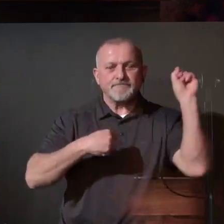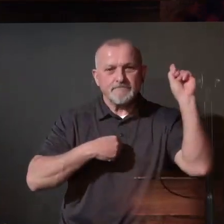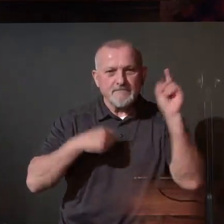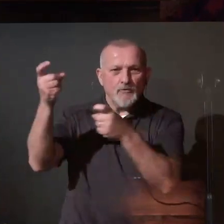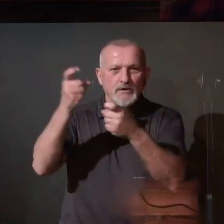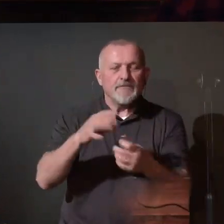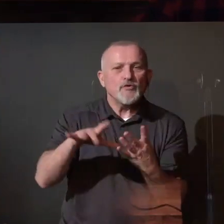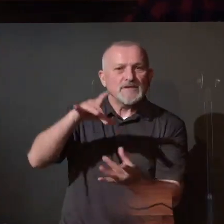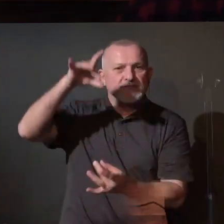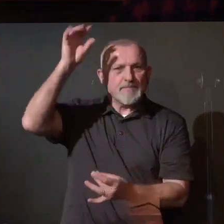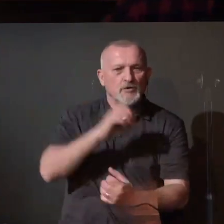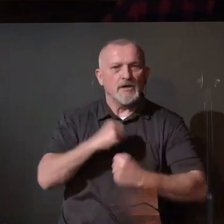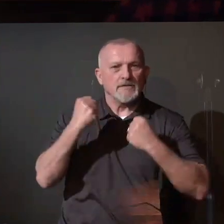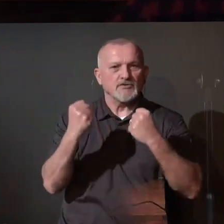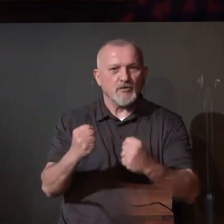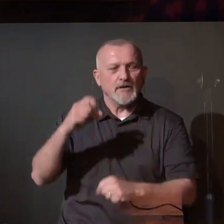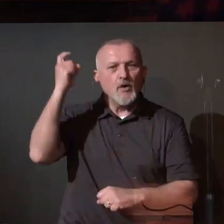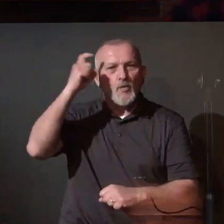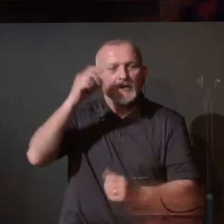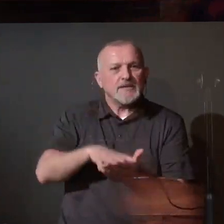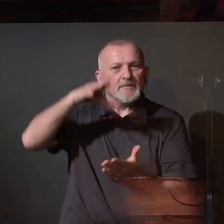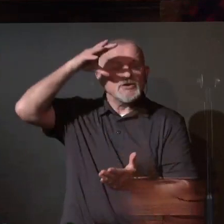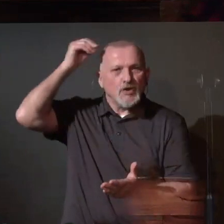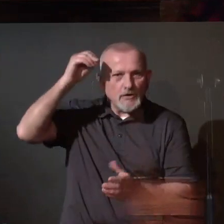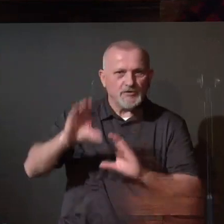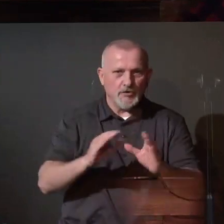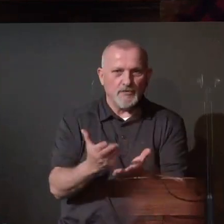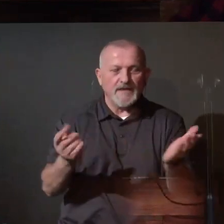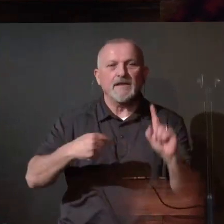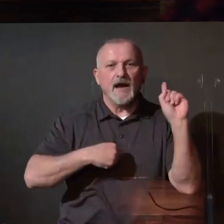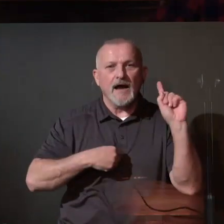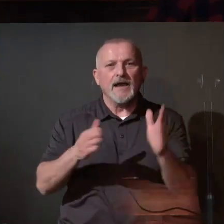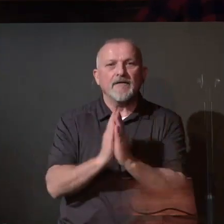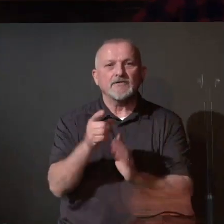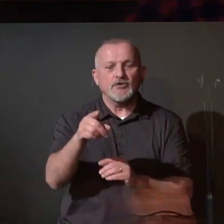I will give you the Spirit. I'll give you the strength and the wisdom and the knowledge to do what I've asked you to do.